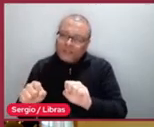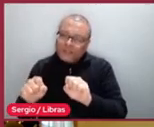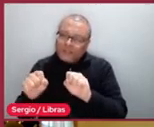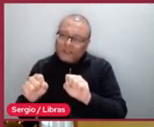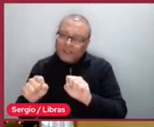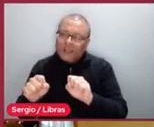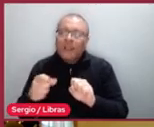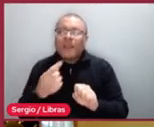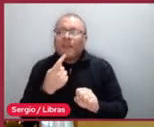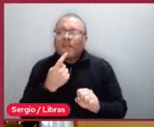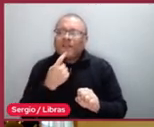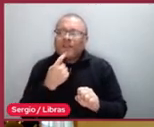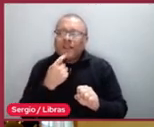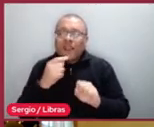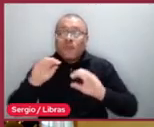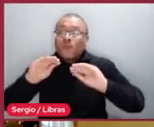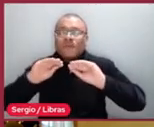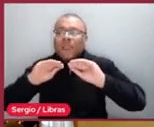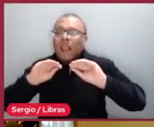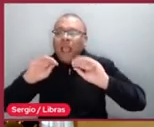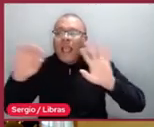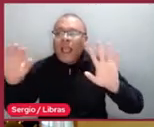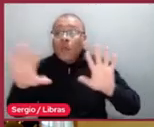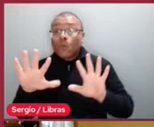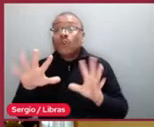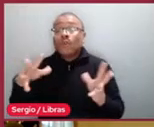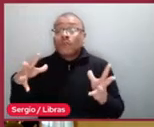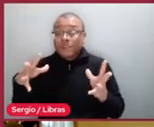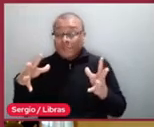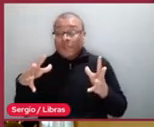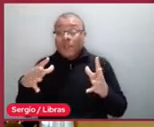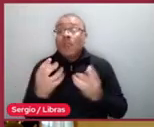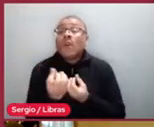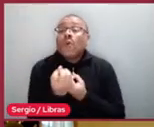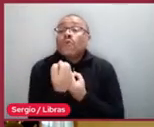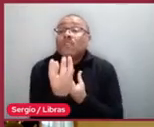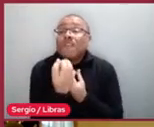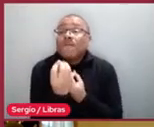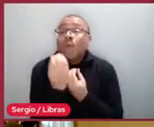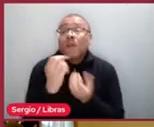it's not clear if roles will be inside permissions or not.